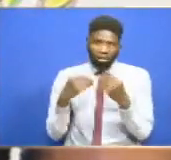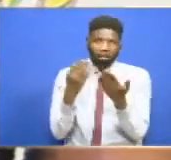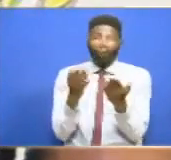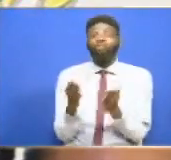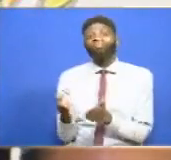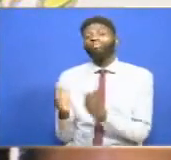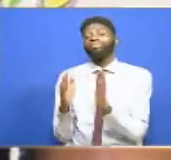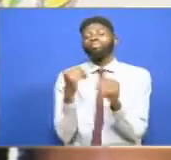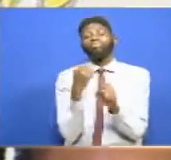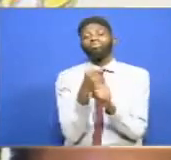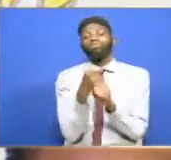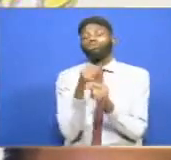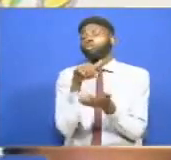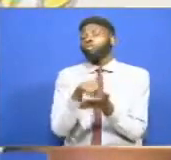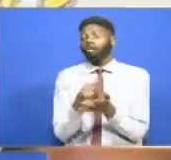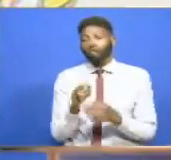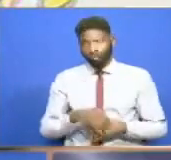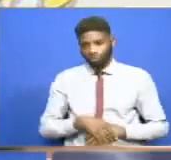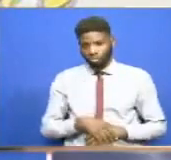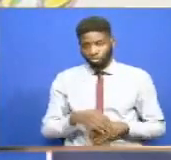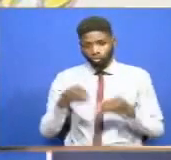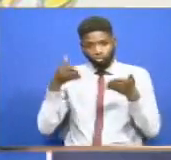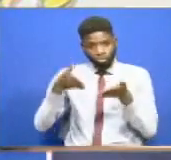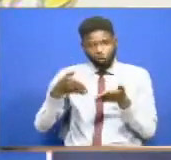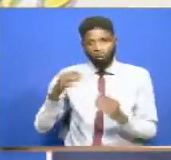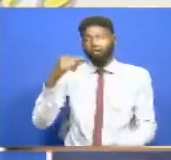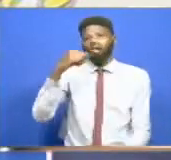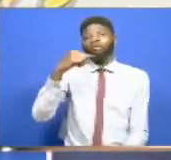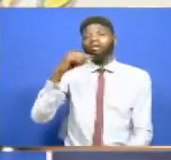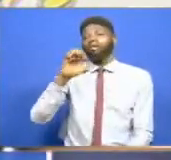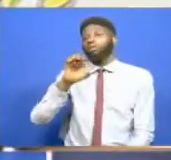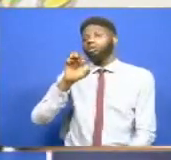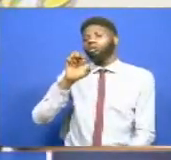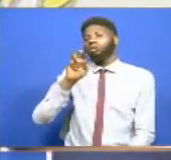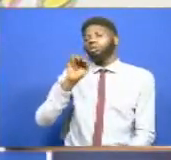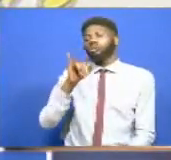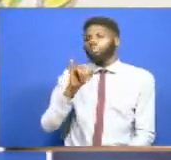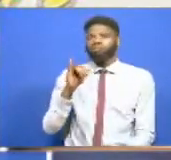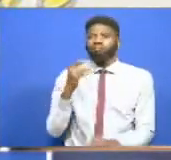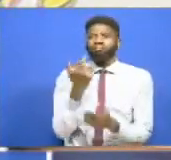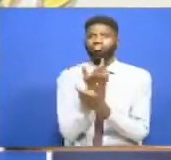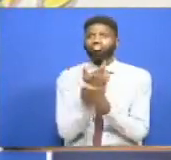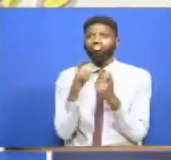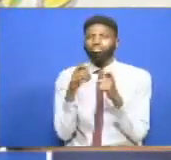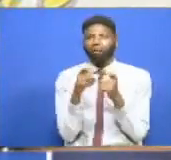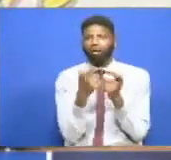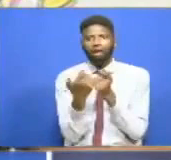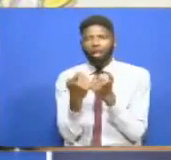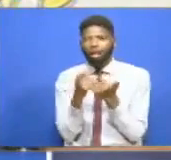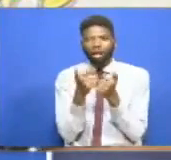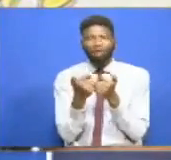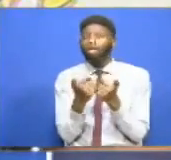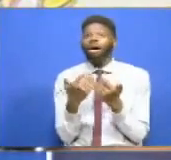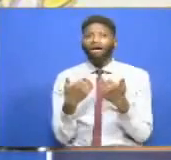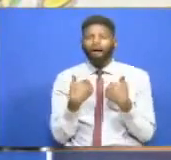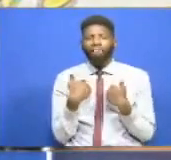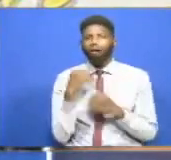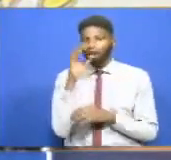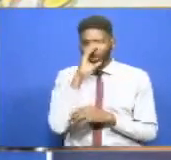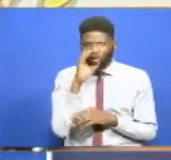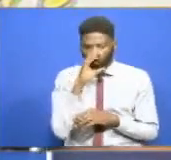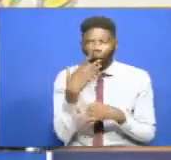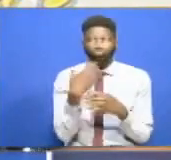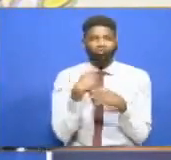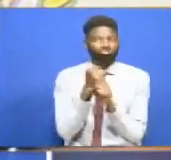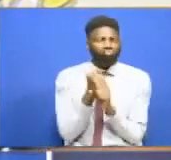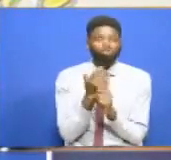that. Yeah. Today, gaming is huge. Yeah. Esports, we talk about animation. Yeah. Filmmaking